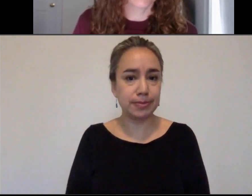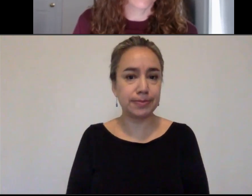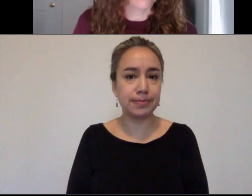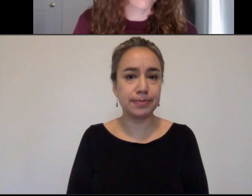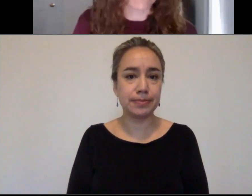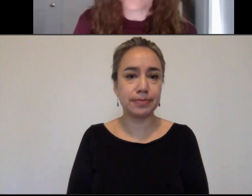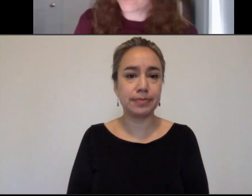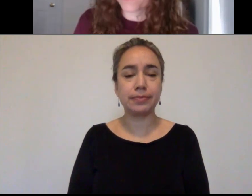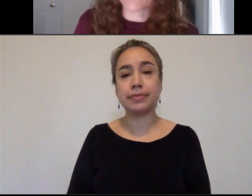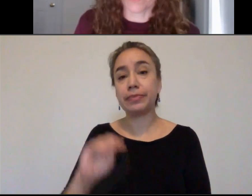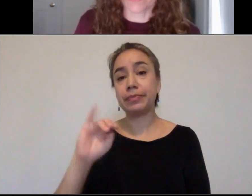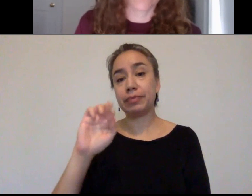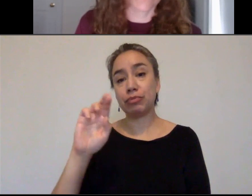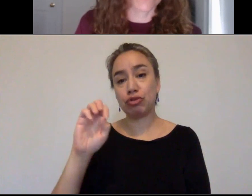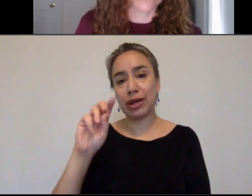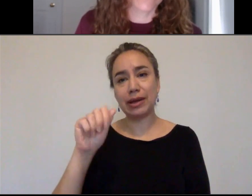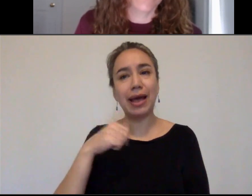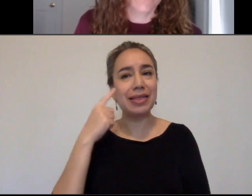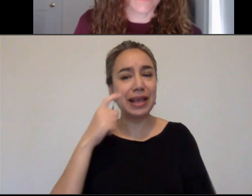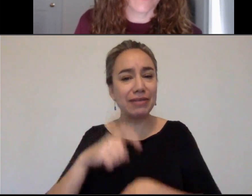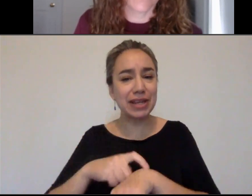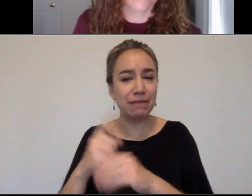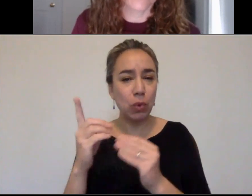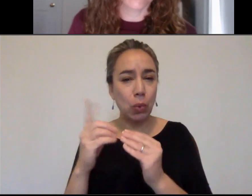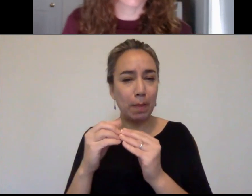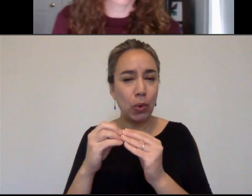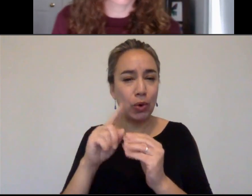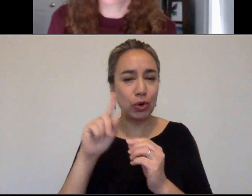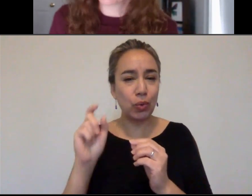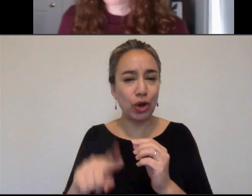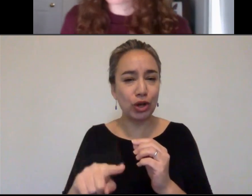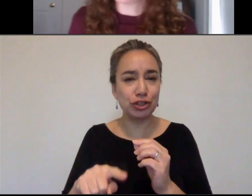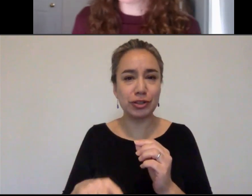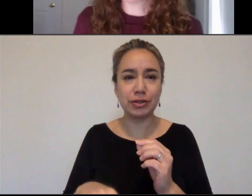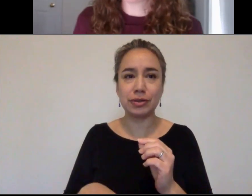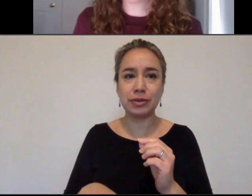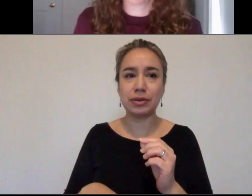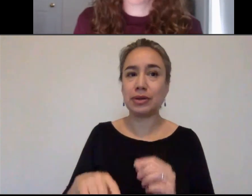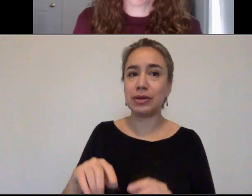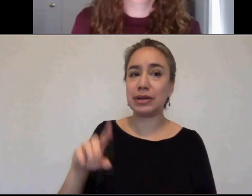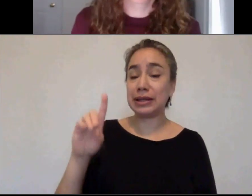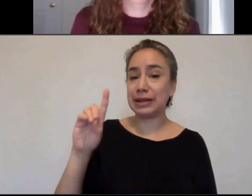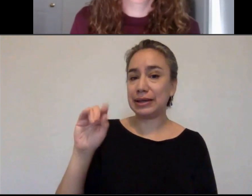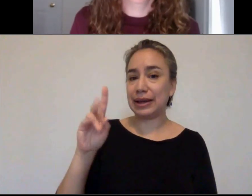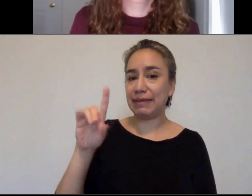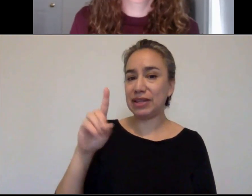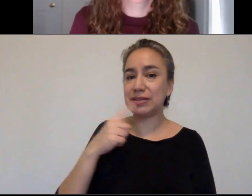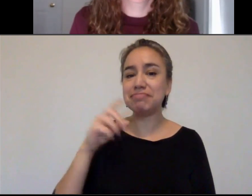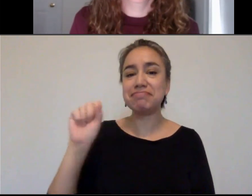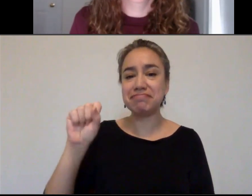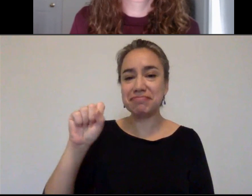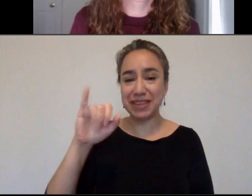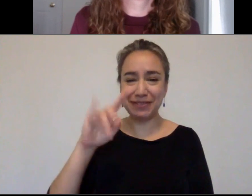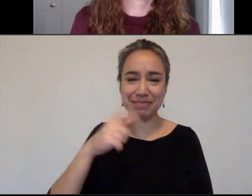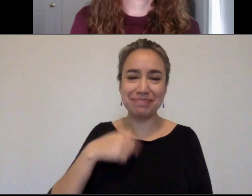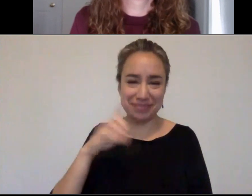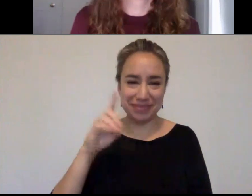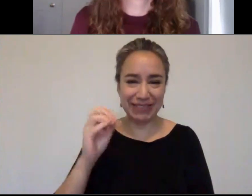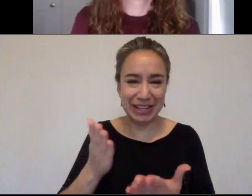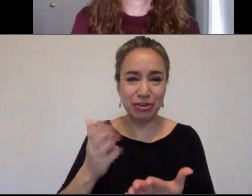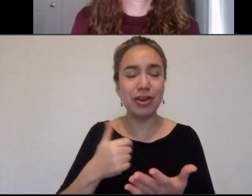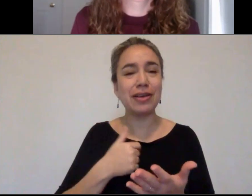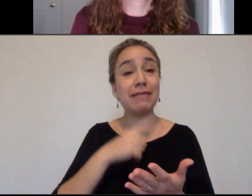Thank you, Nathan. I think we have time for one last question. If you don't mind, Mike, stepping in, it's David. I just